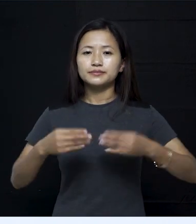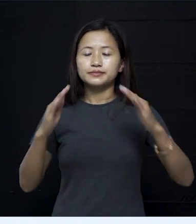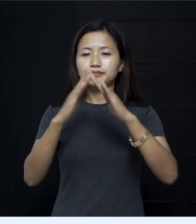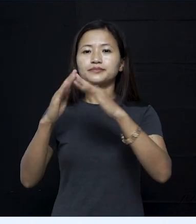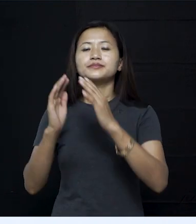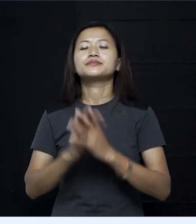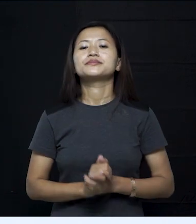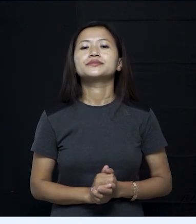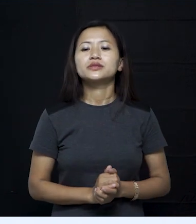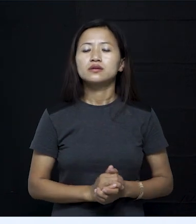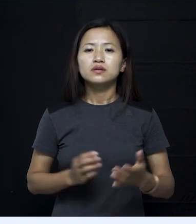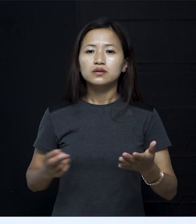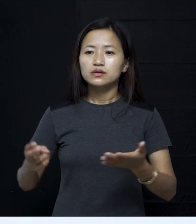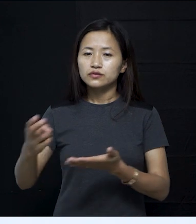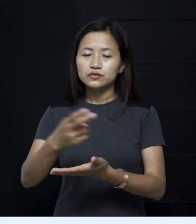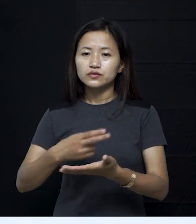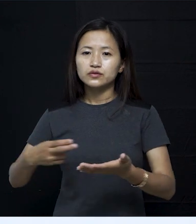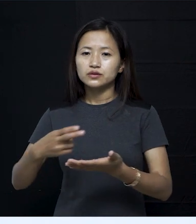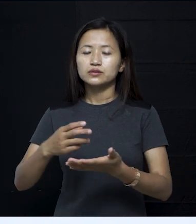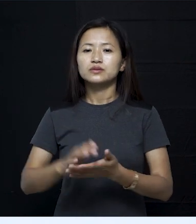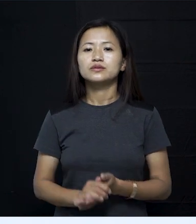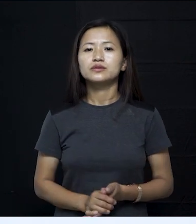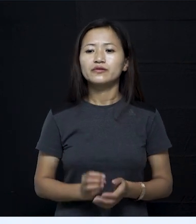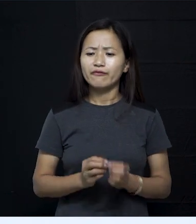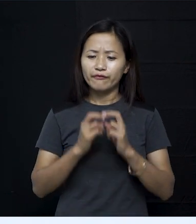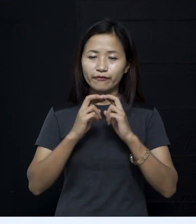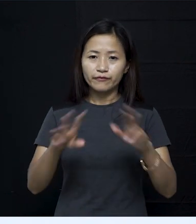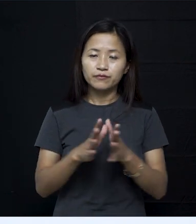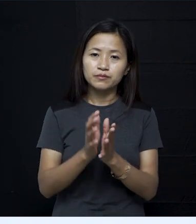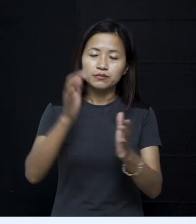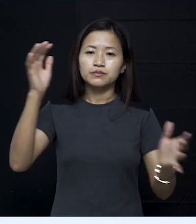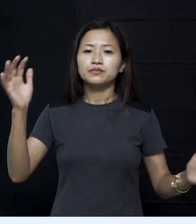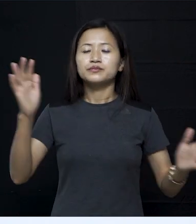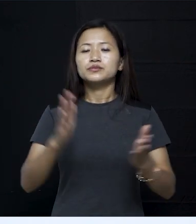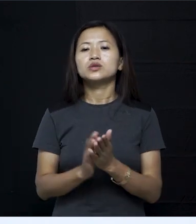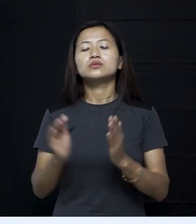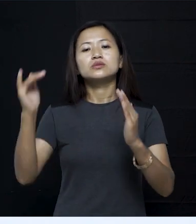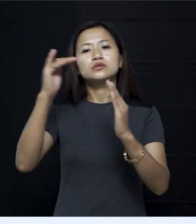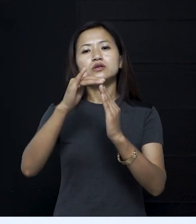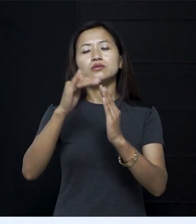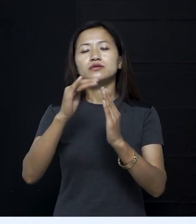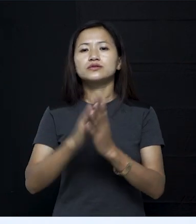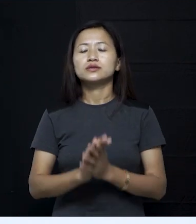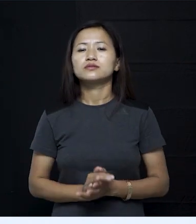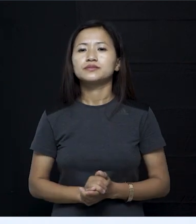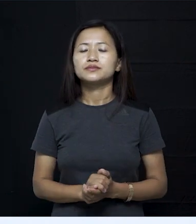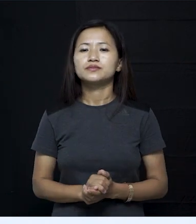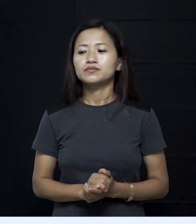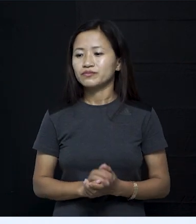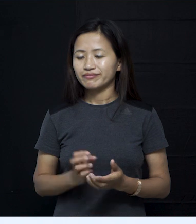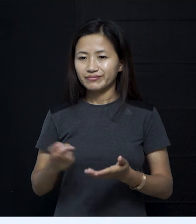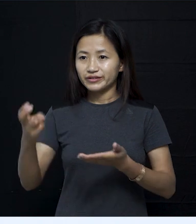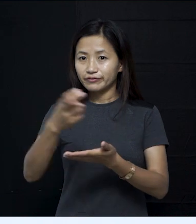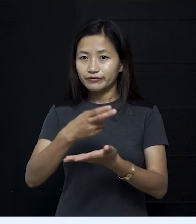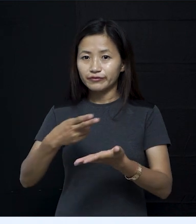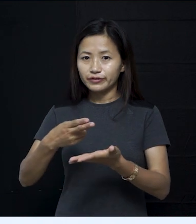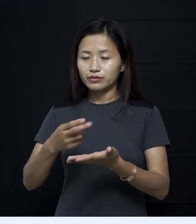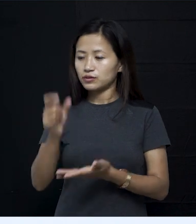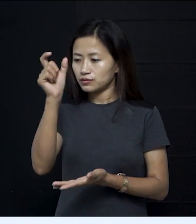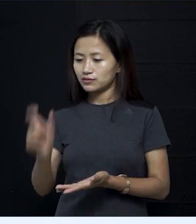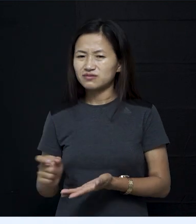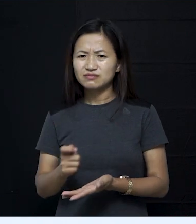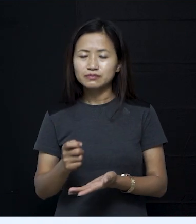Okay, here what we meant is, okay, cash crops means those crops that the farmers are cultivating in order to sell it,